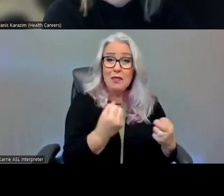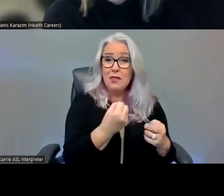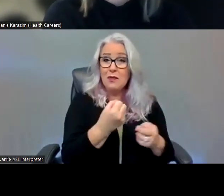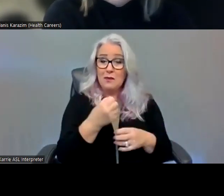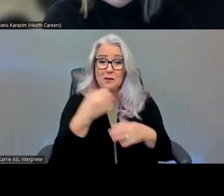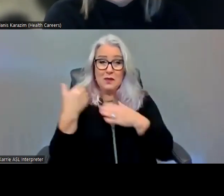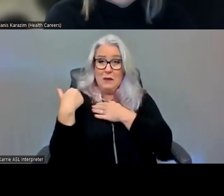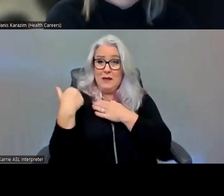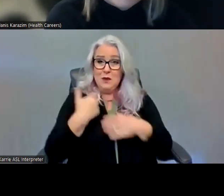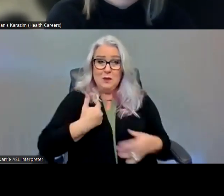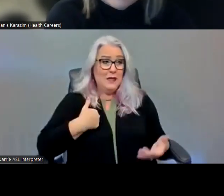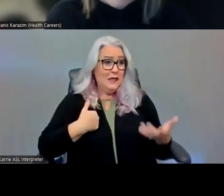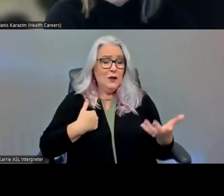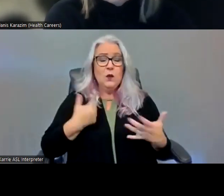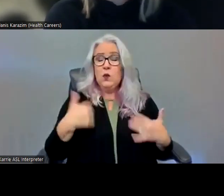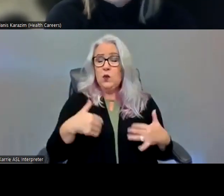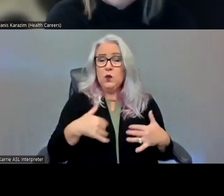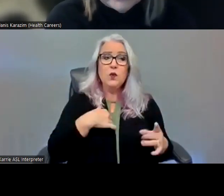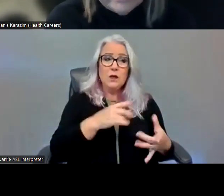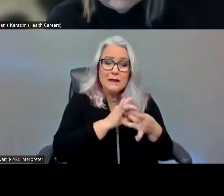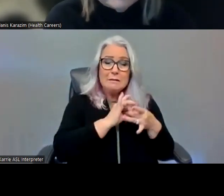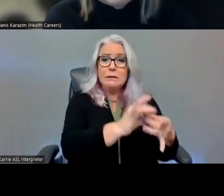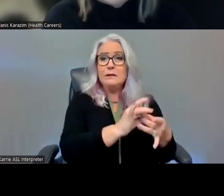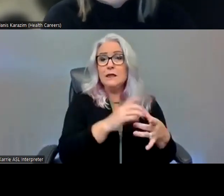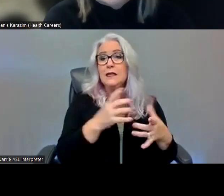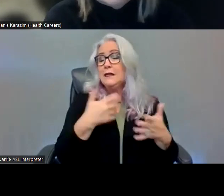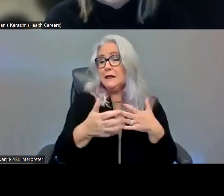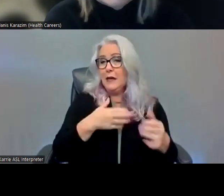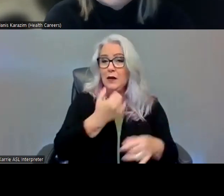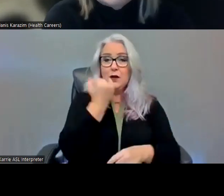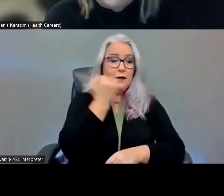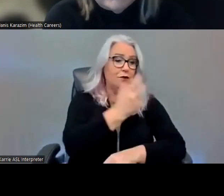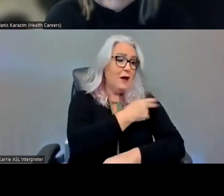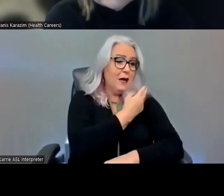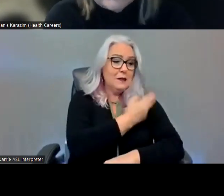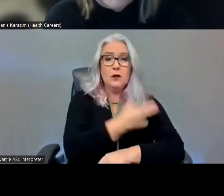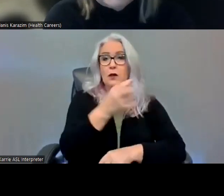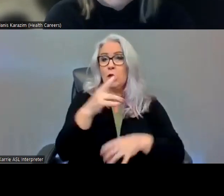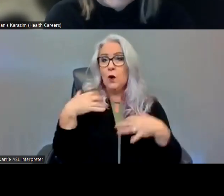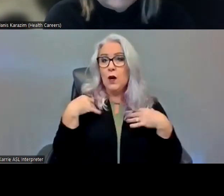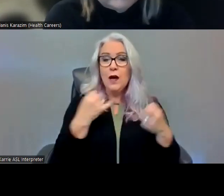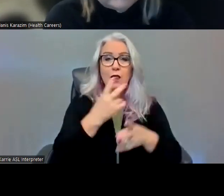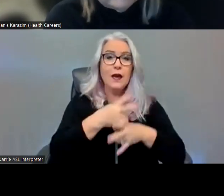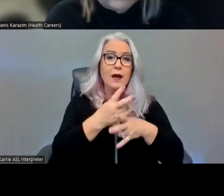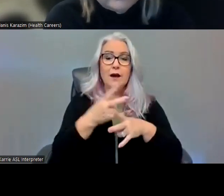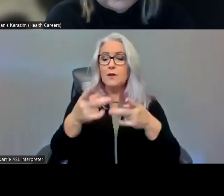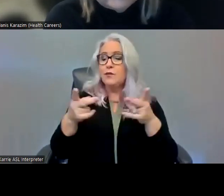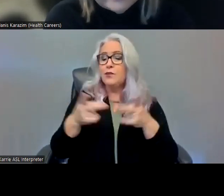what position you have at a hospital or a healthcare facility. Also, when you